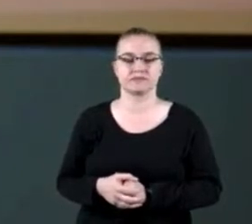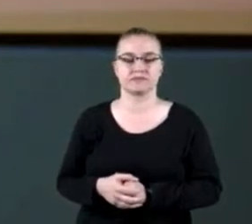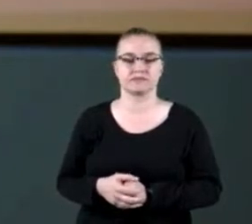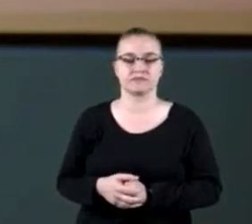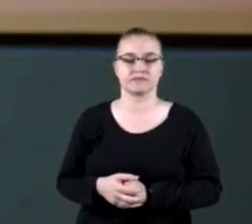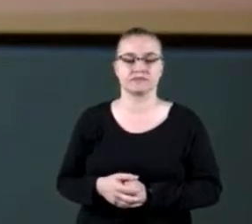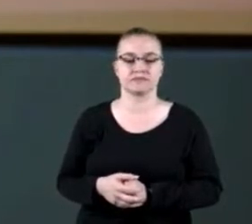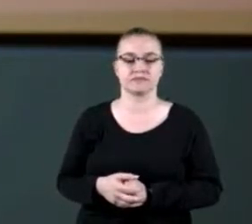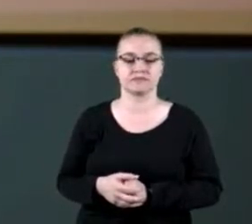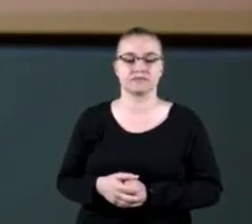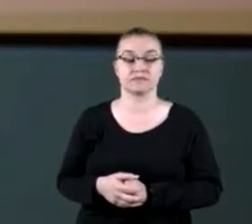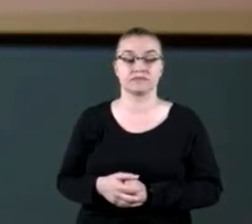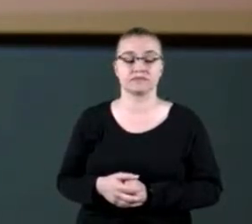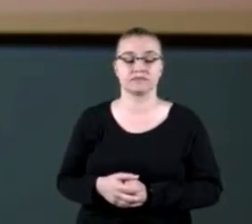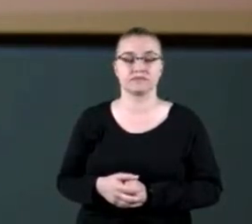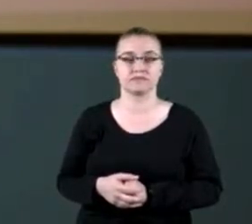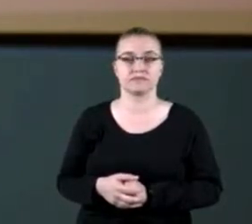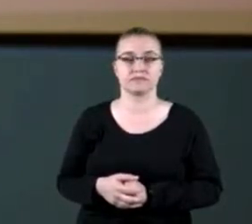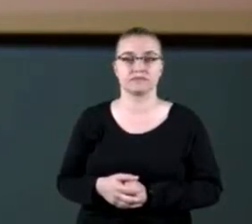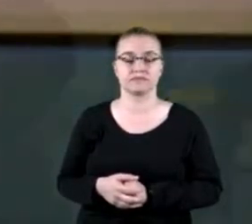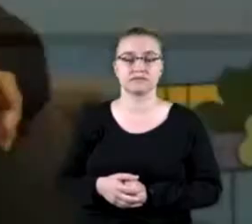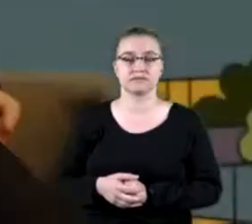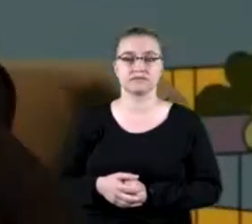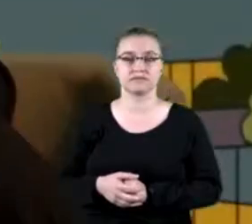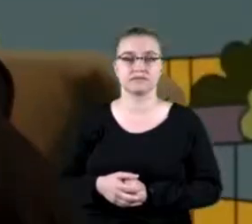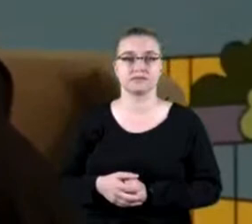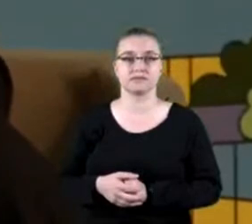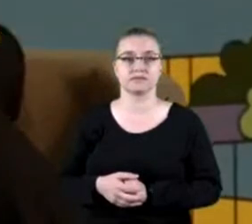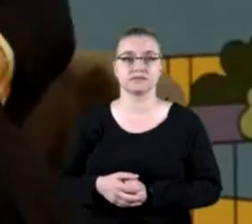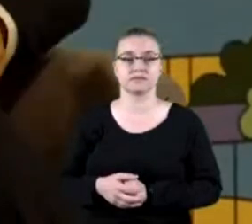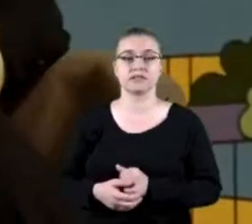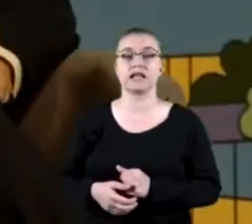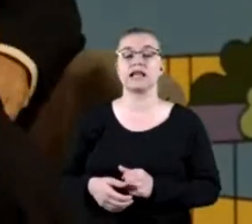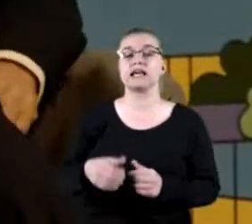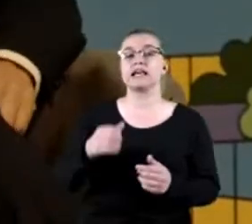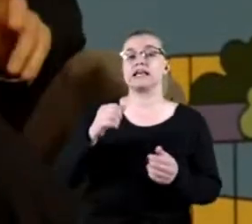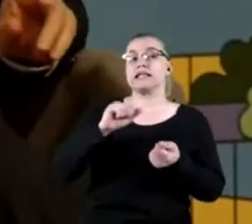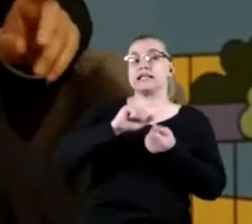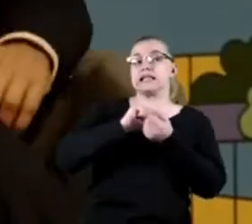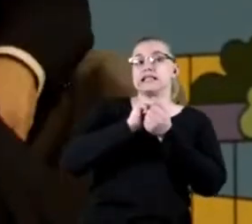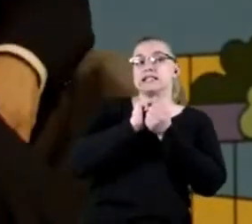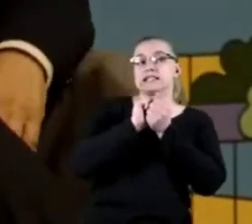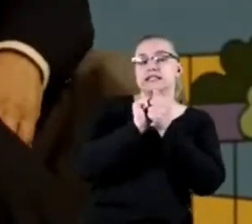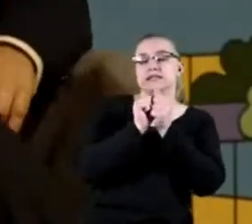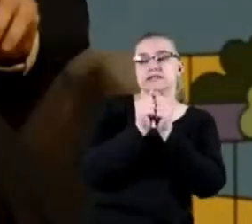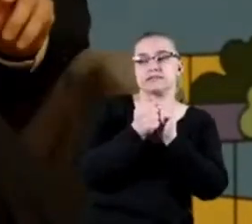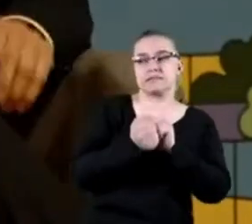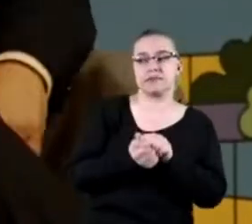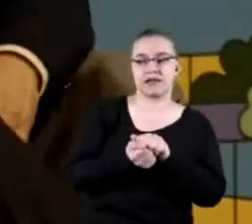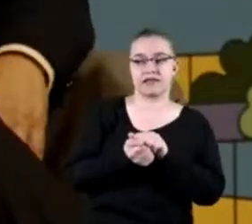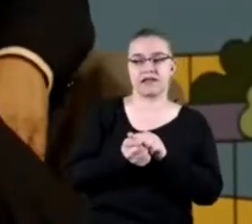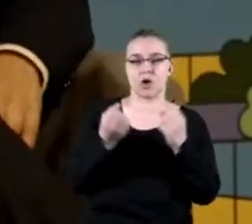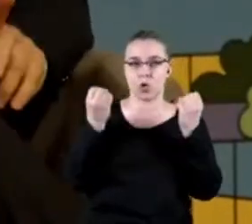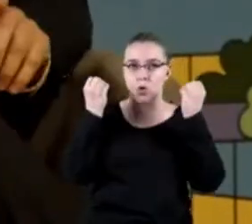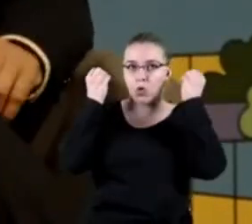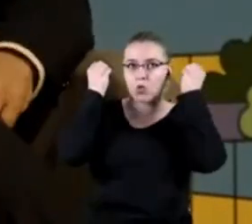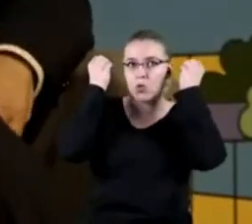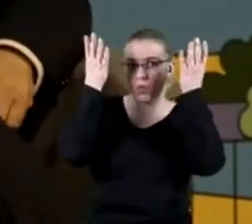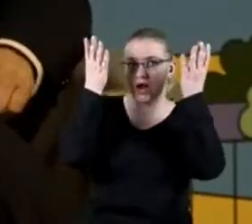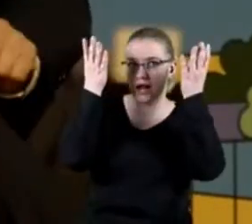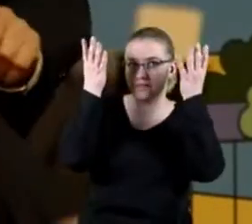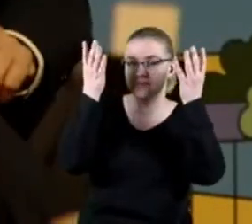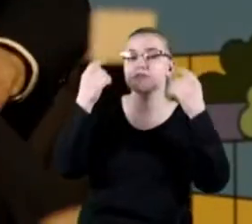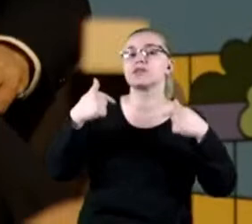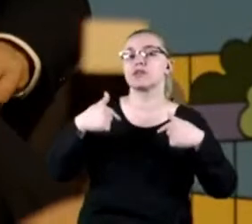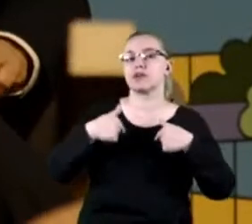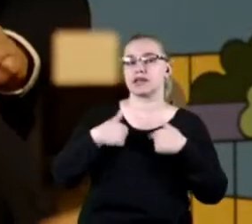Yes. Yes, about the cultural change, I want to remind